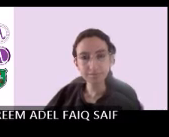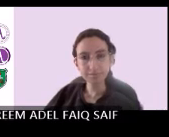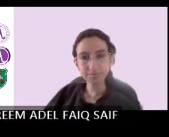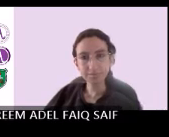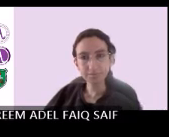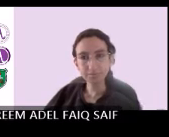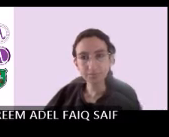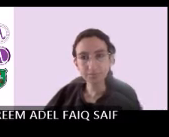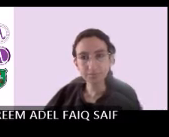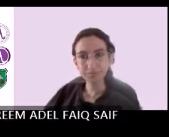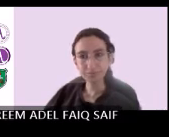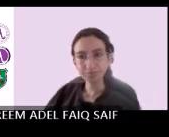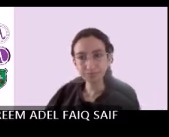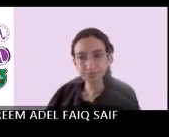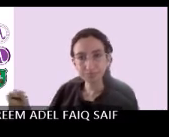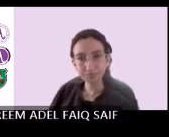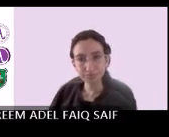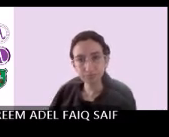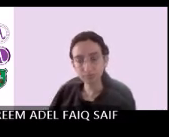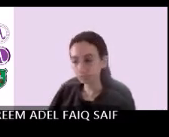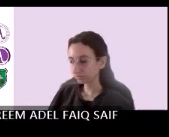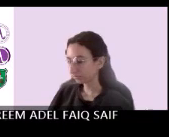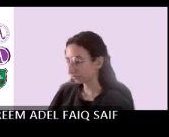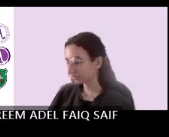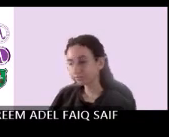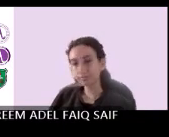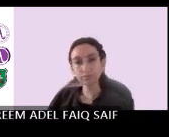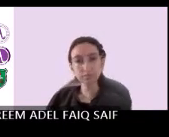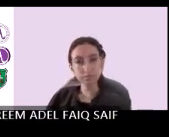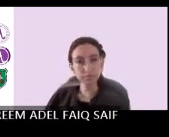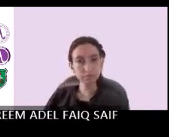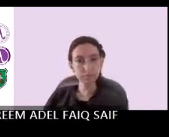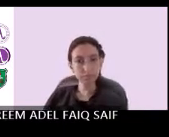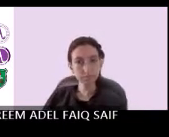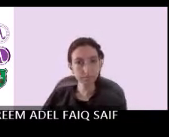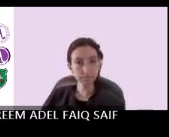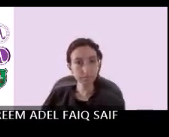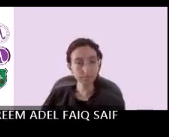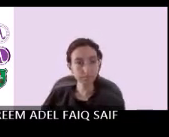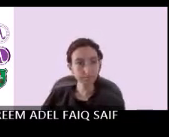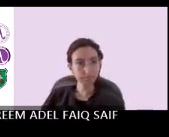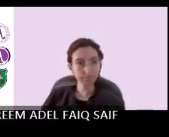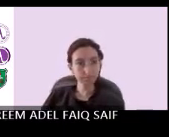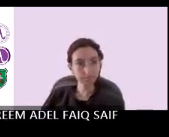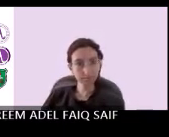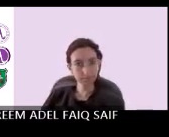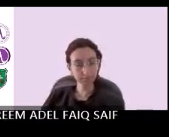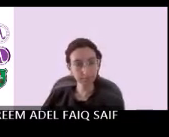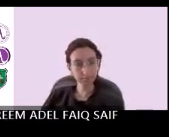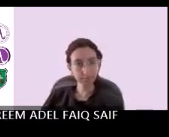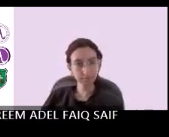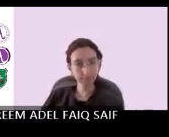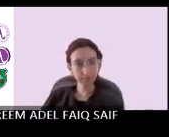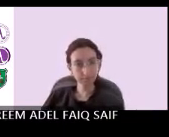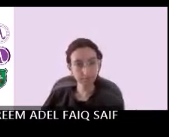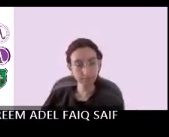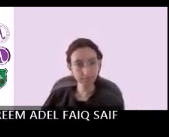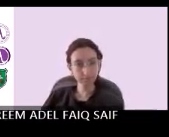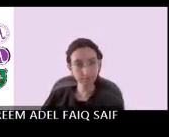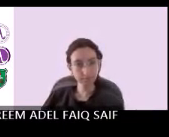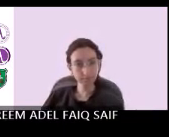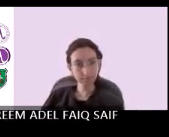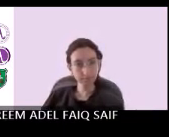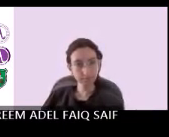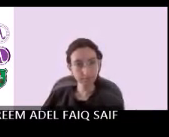Physics Group continues to play a vital role in fostering science communication and public engagement. Your